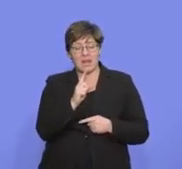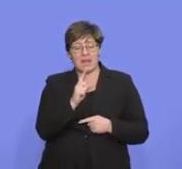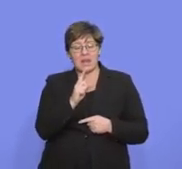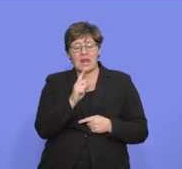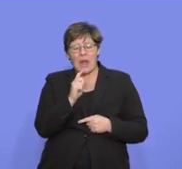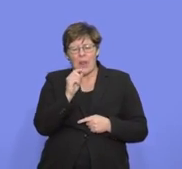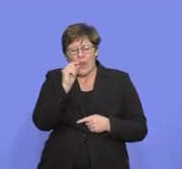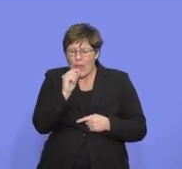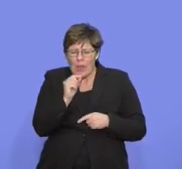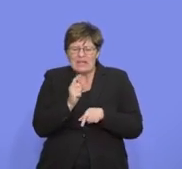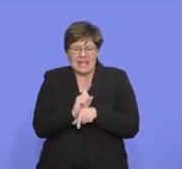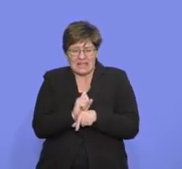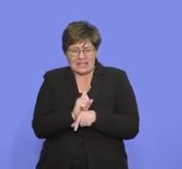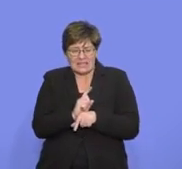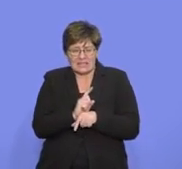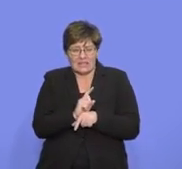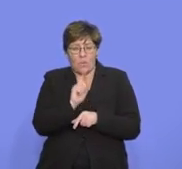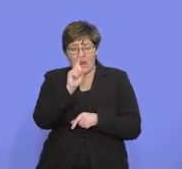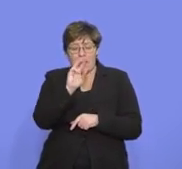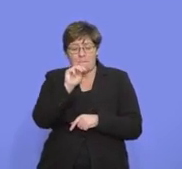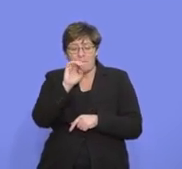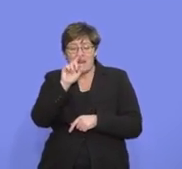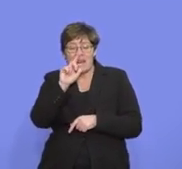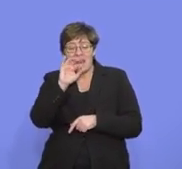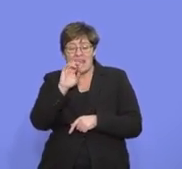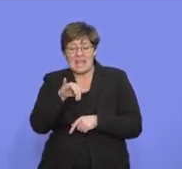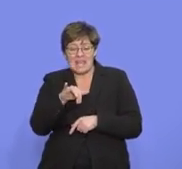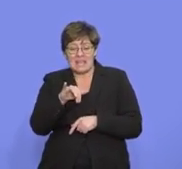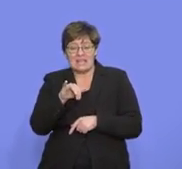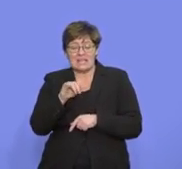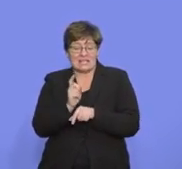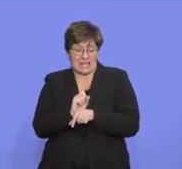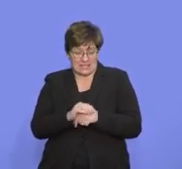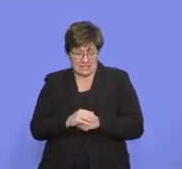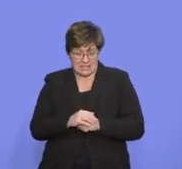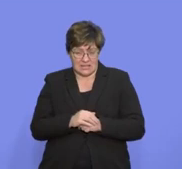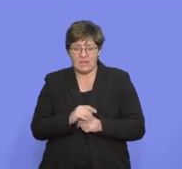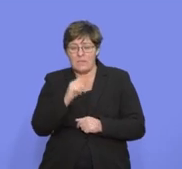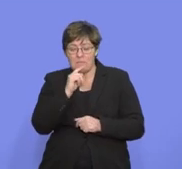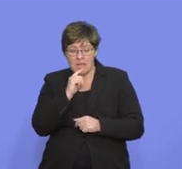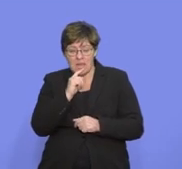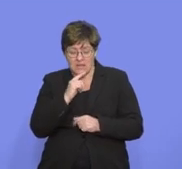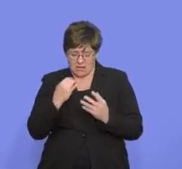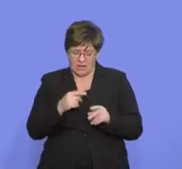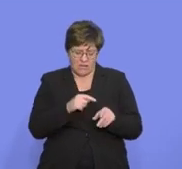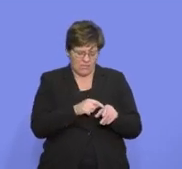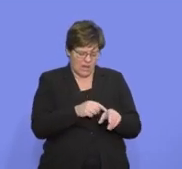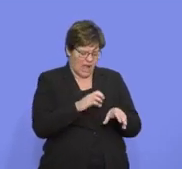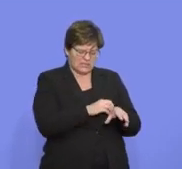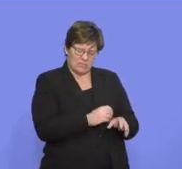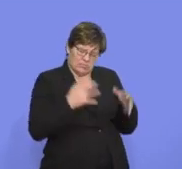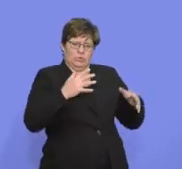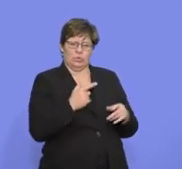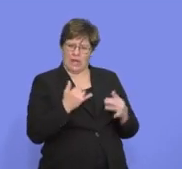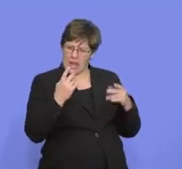time. People, that is extremely fast, right? So immediately you will have a reaction if there's pain or something threatening